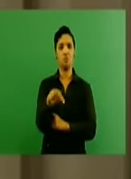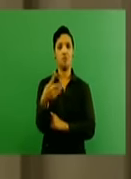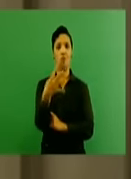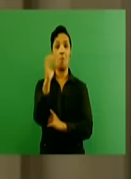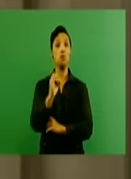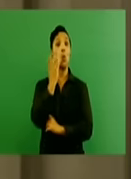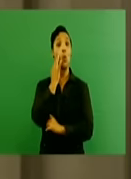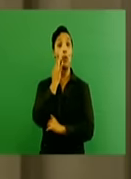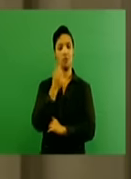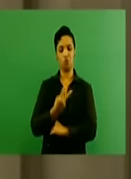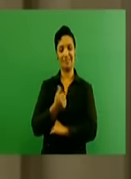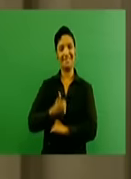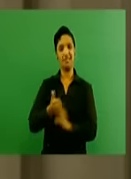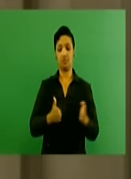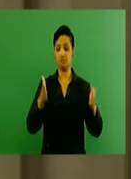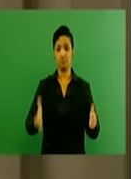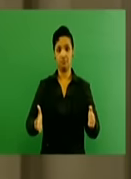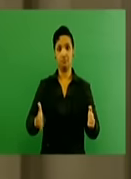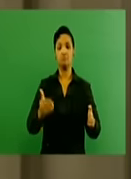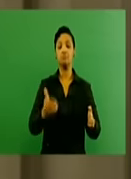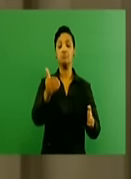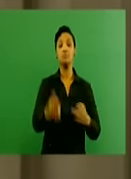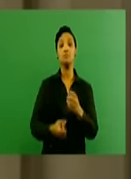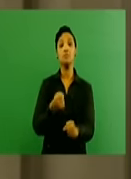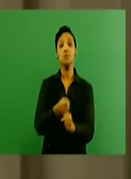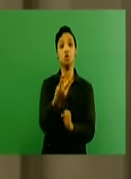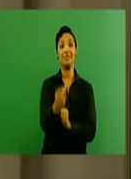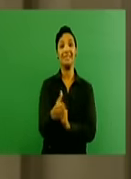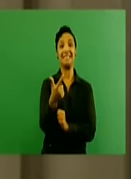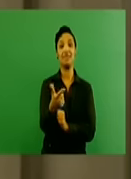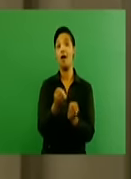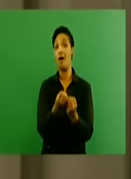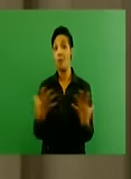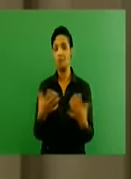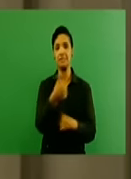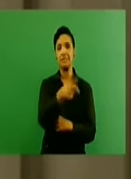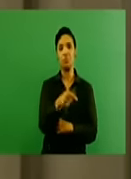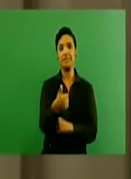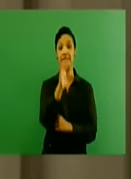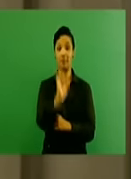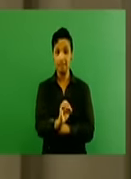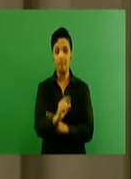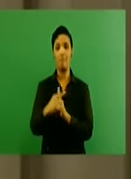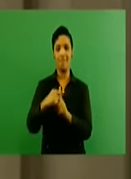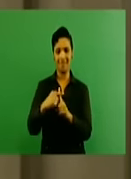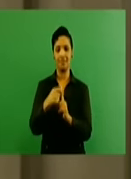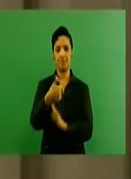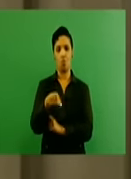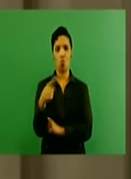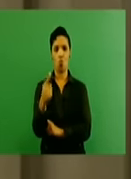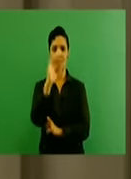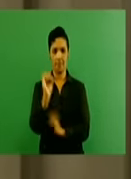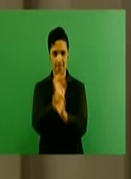in 2016 and 2017 to 6.6% and